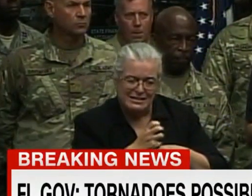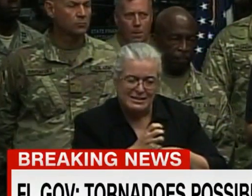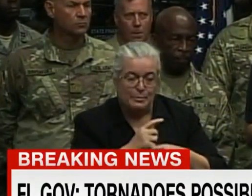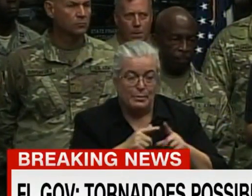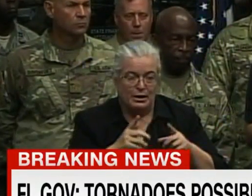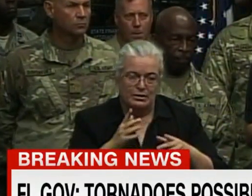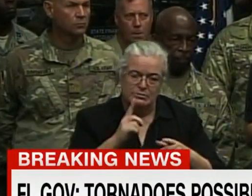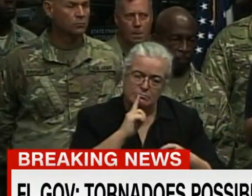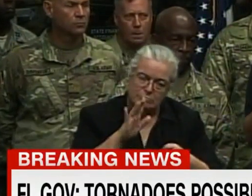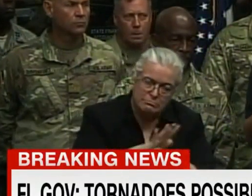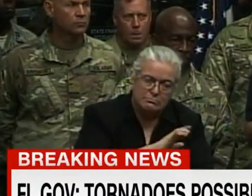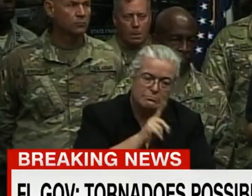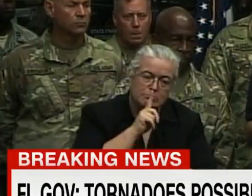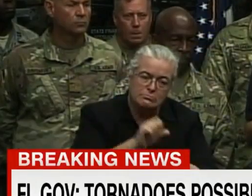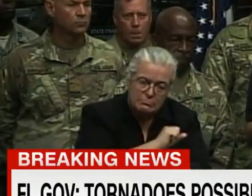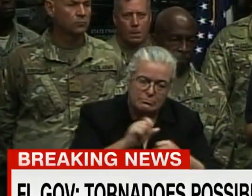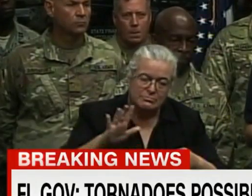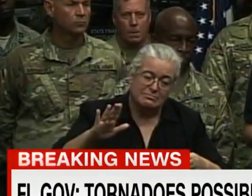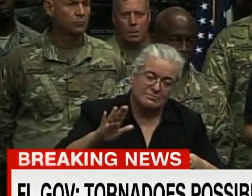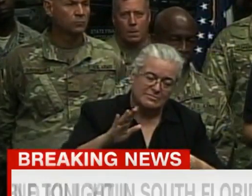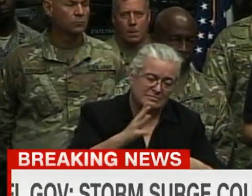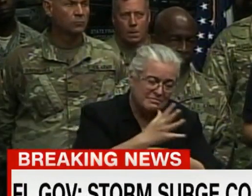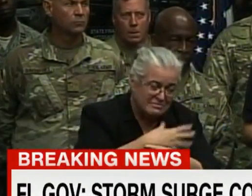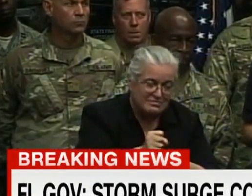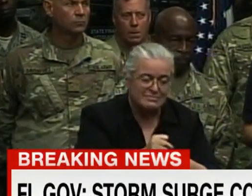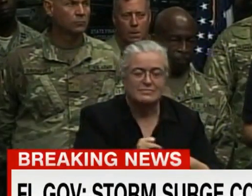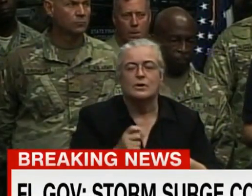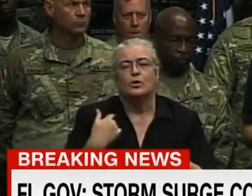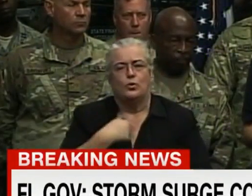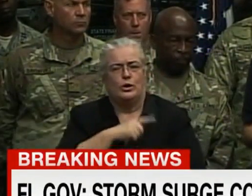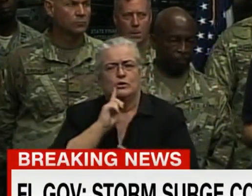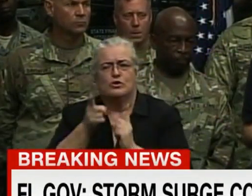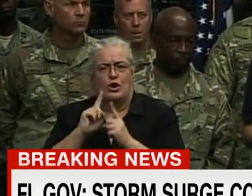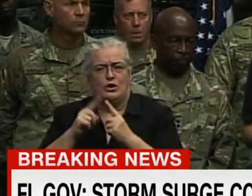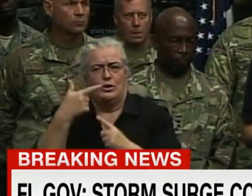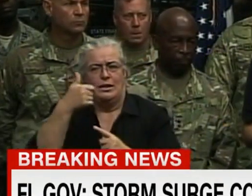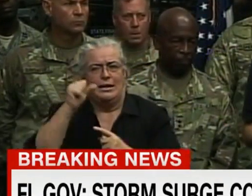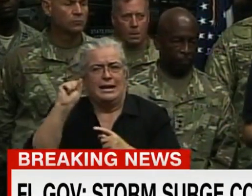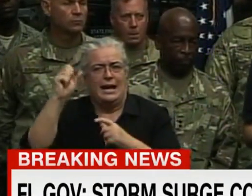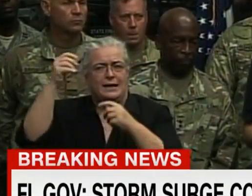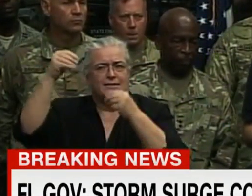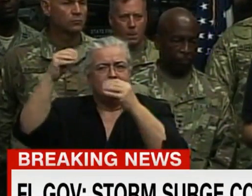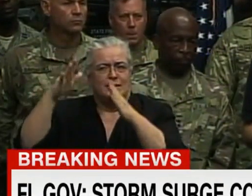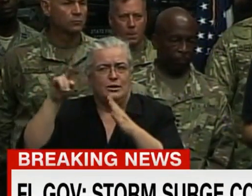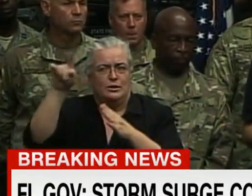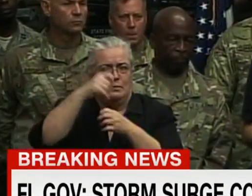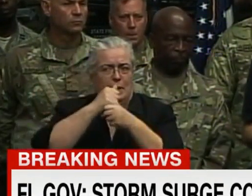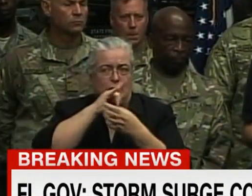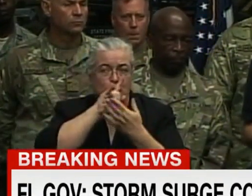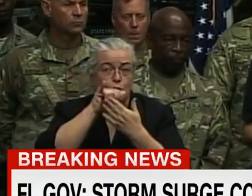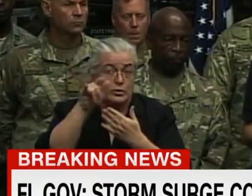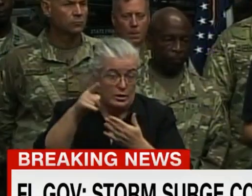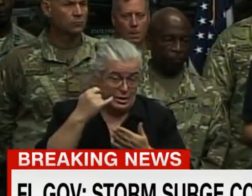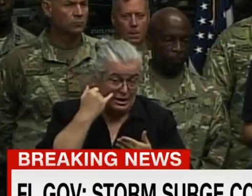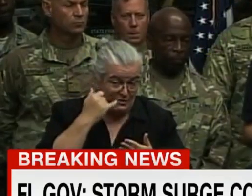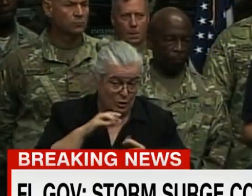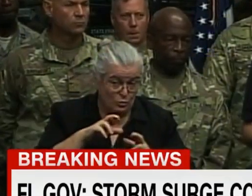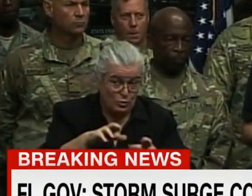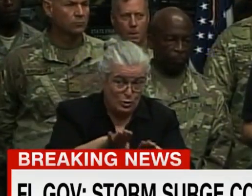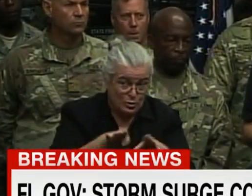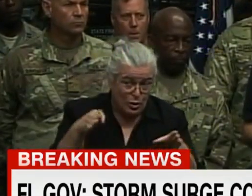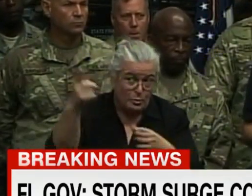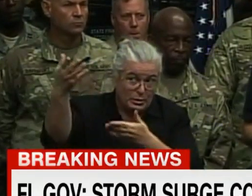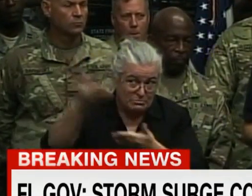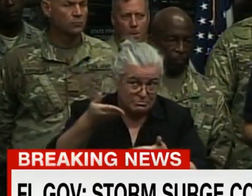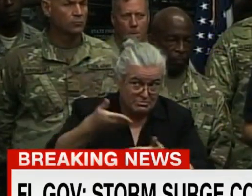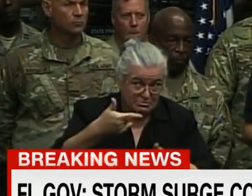out. And we're working with the retailers here in the EOC to make sure that those parts of the state that are still moving, they are trying to get as much fuel as